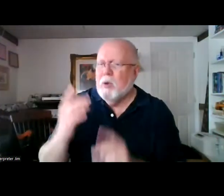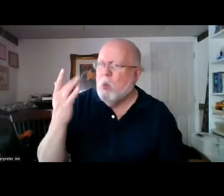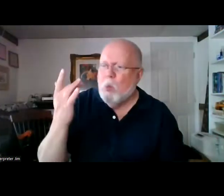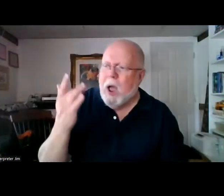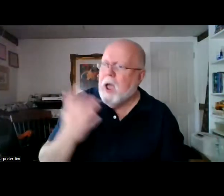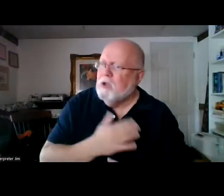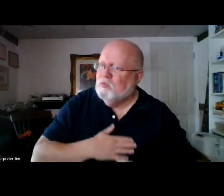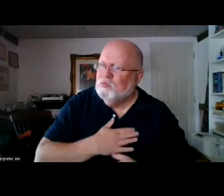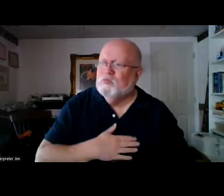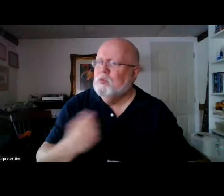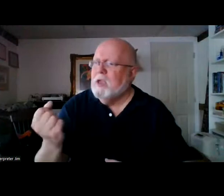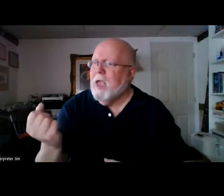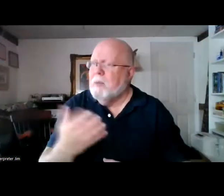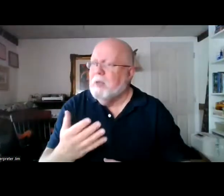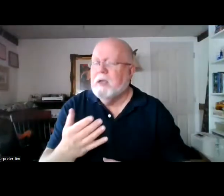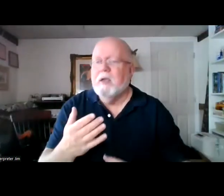and particularly with those